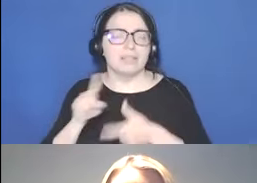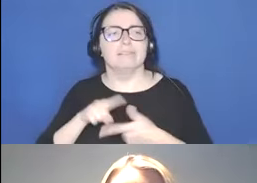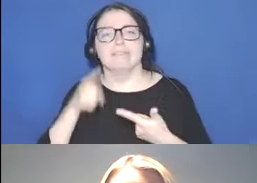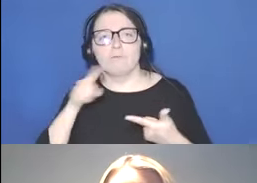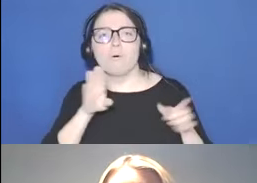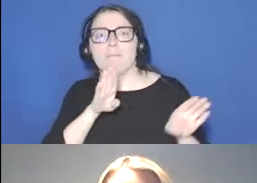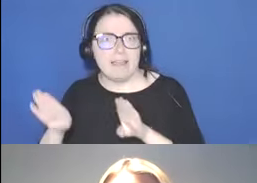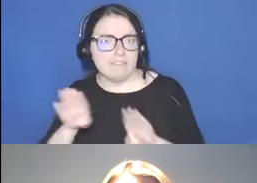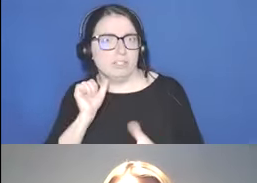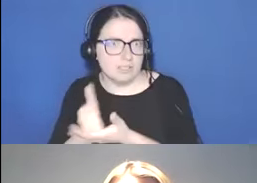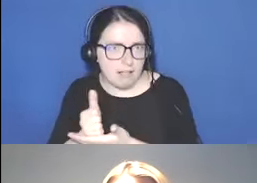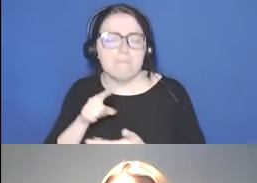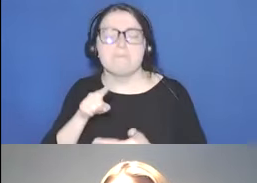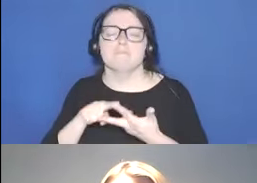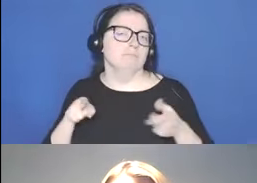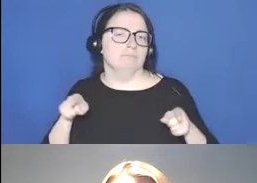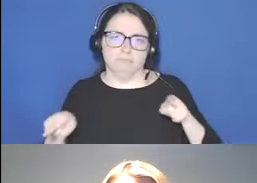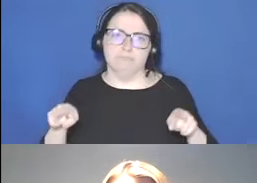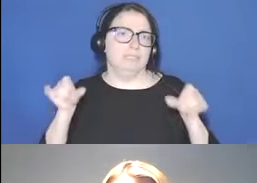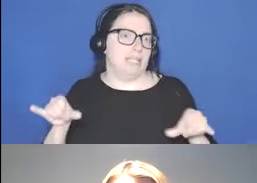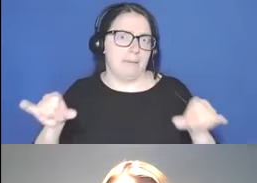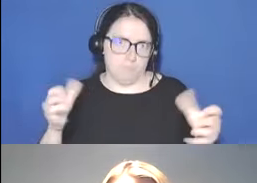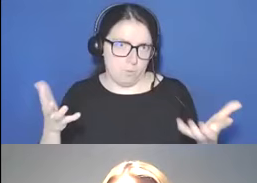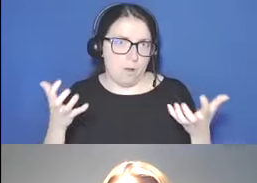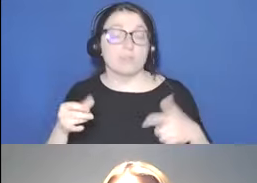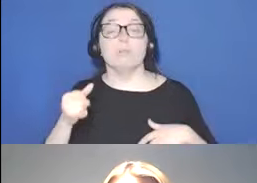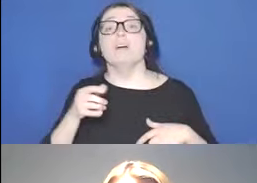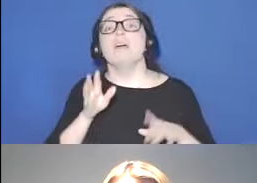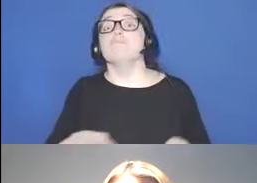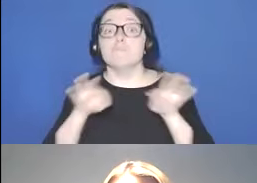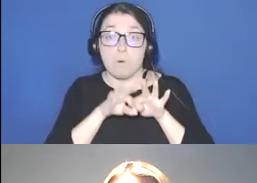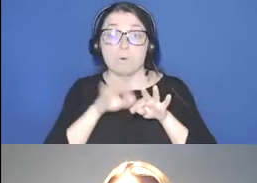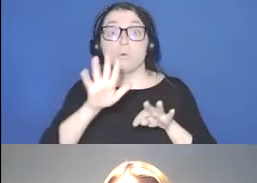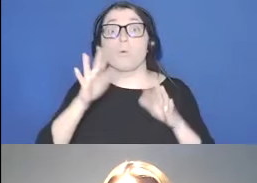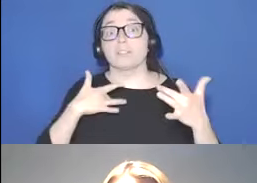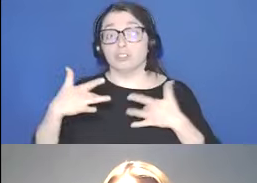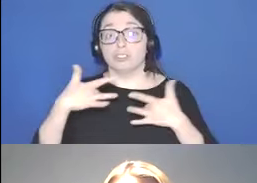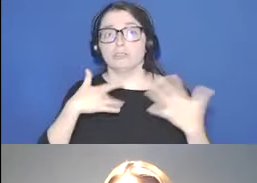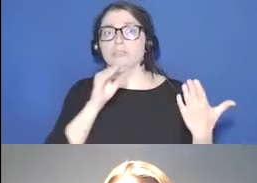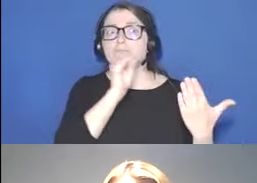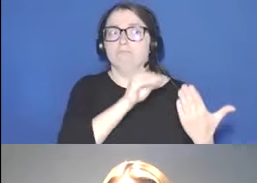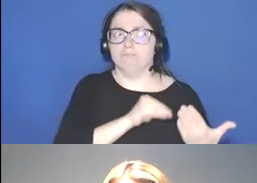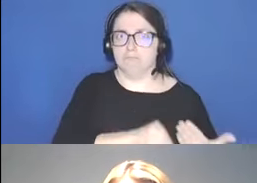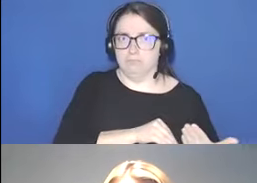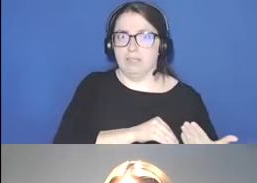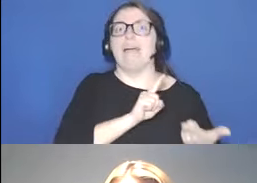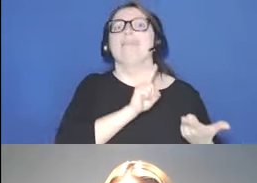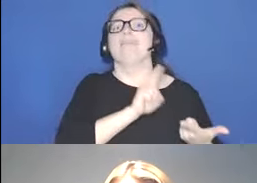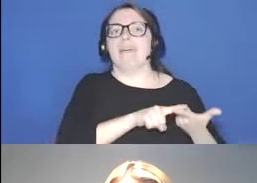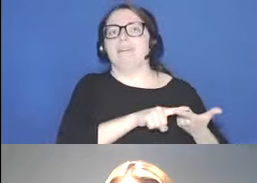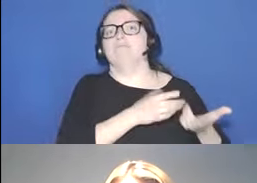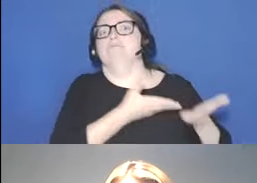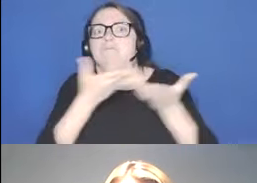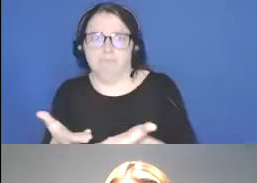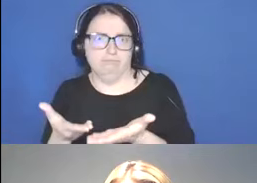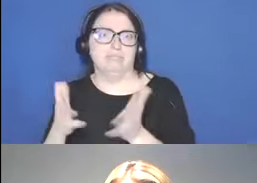And just making sure that whatever your concerns are, that you jot them down ahead of the meeting, or whatever your concerns are, that you jot them down